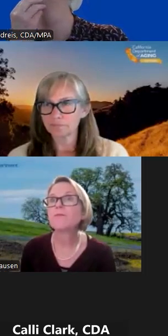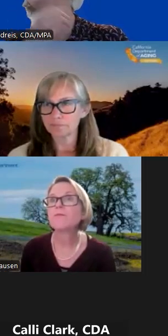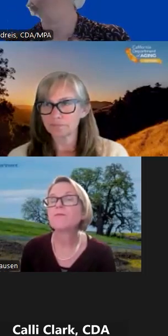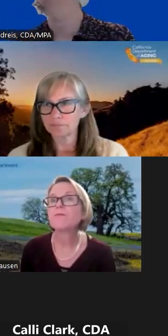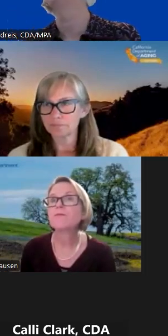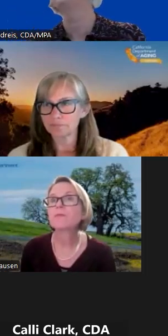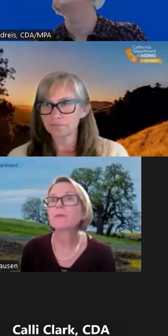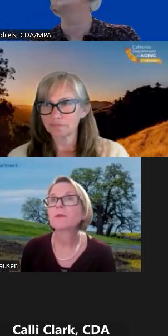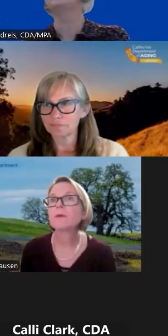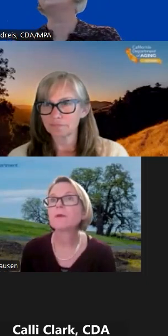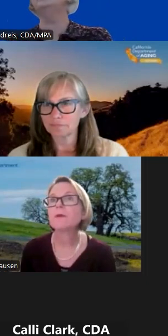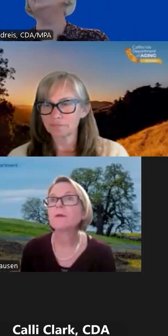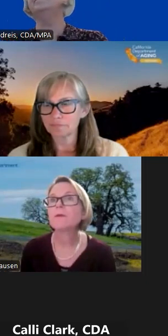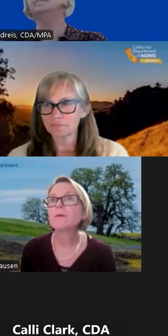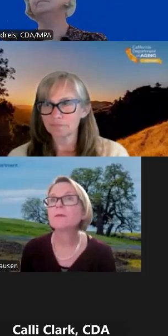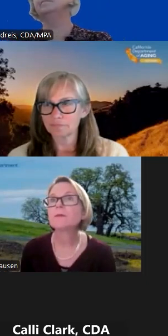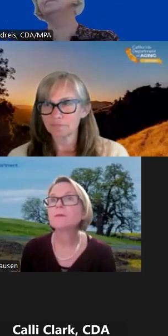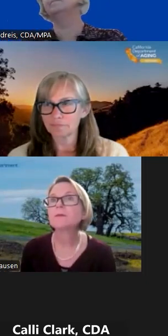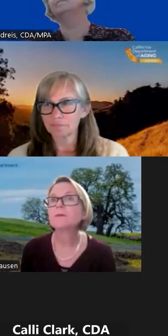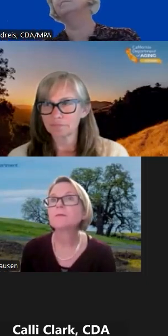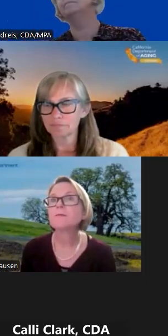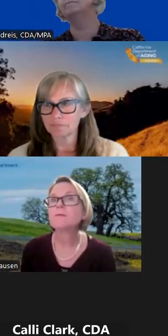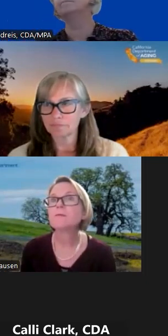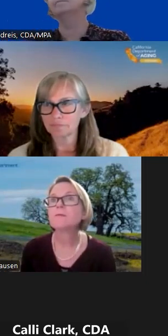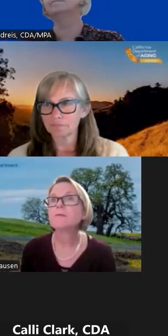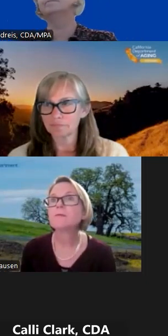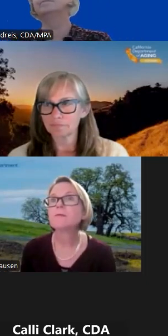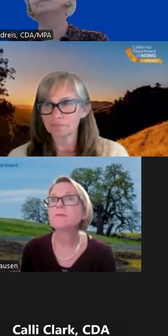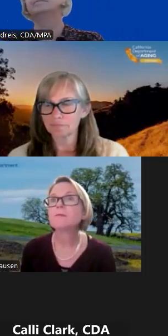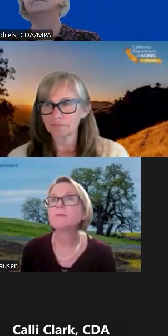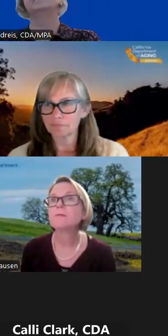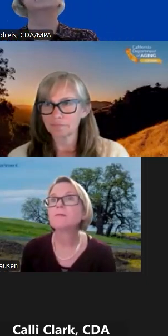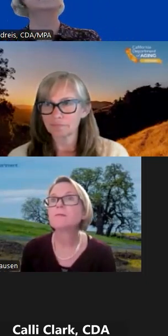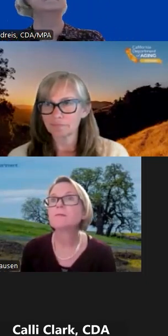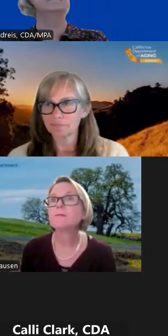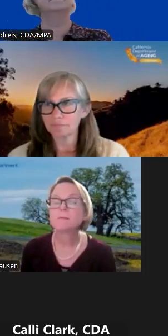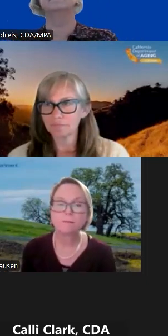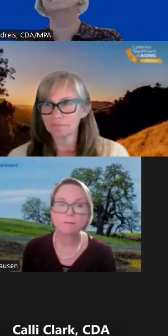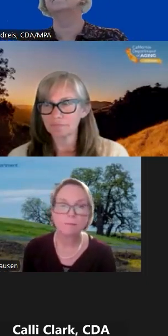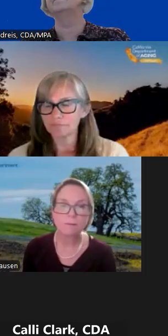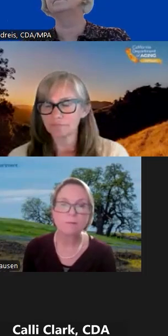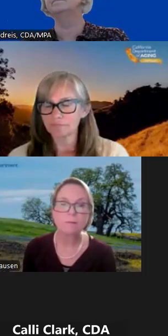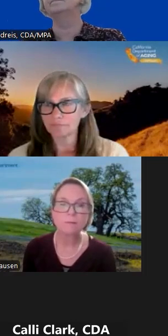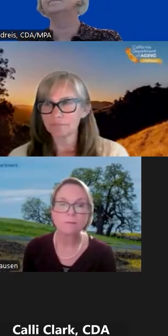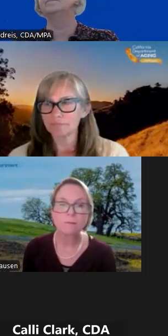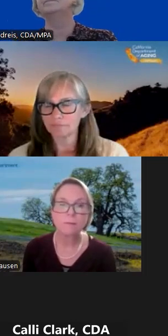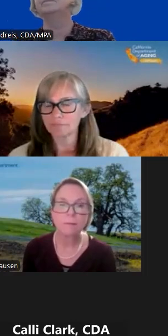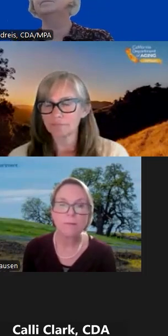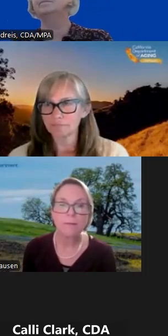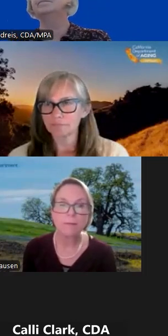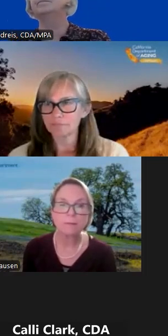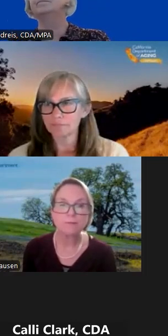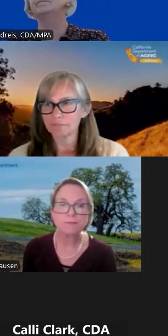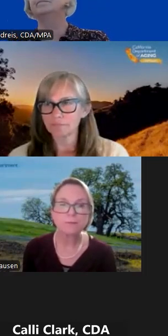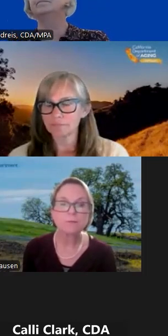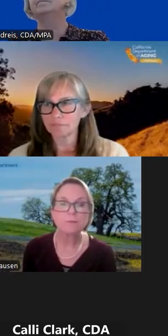was, for those who are interested, Dr. Erica Pond's State of Public Health report and testimony